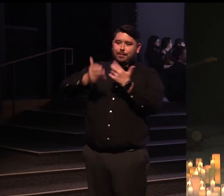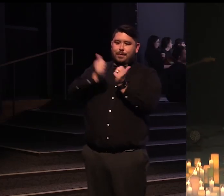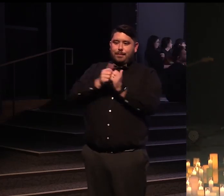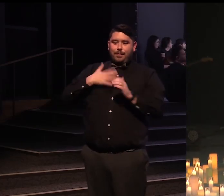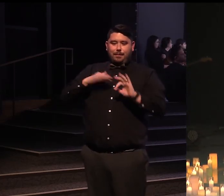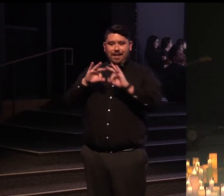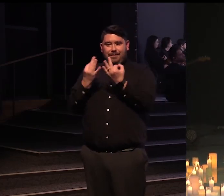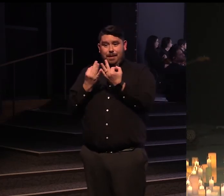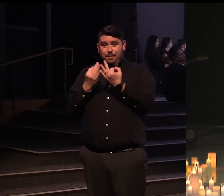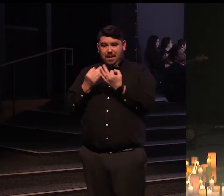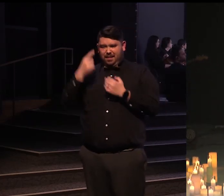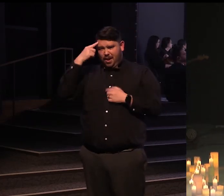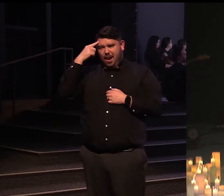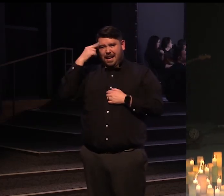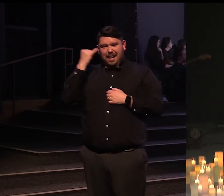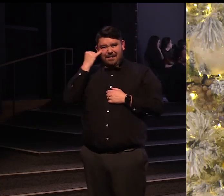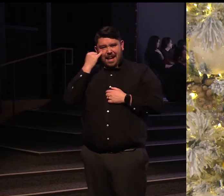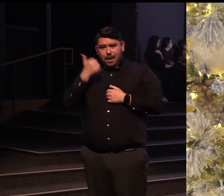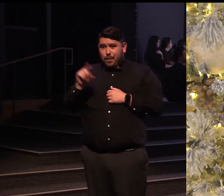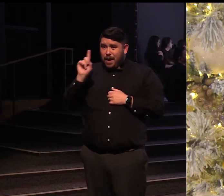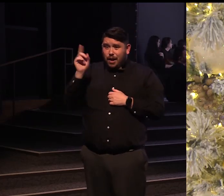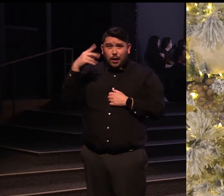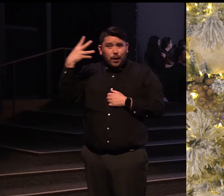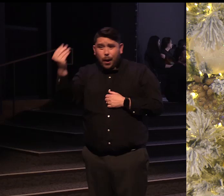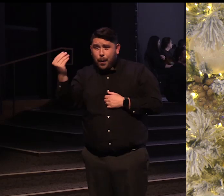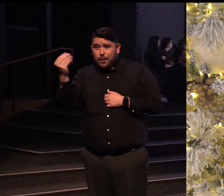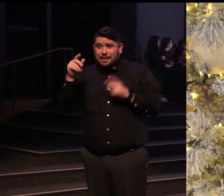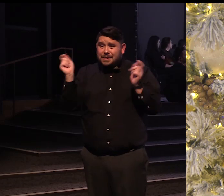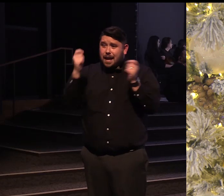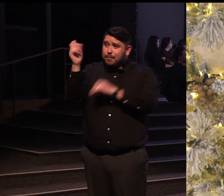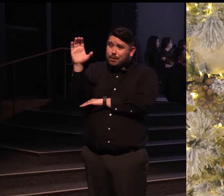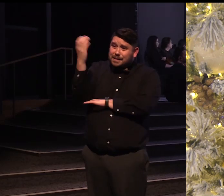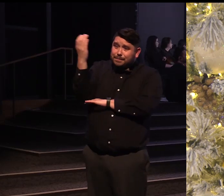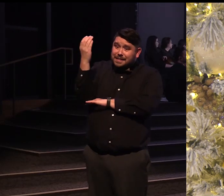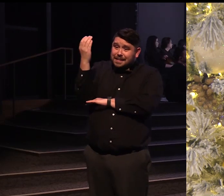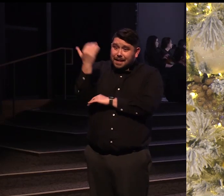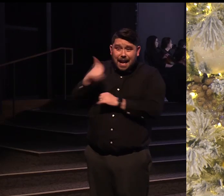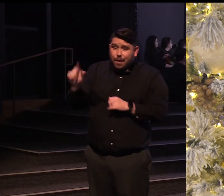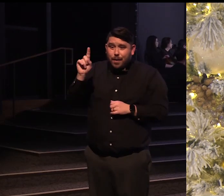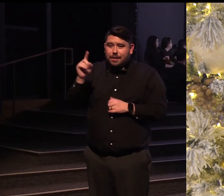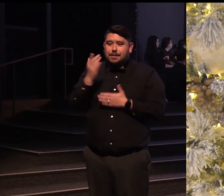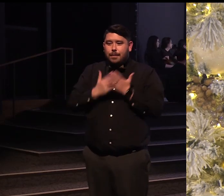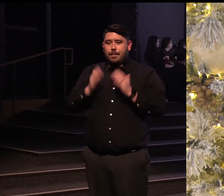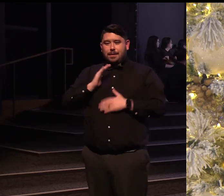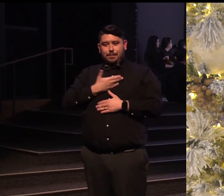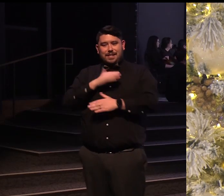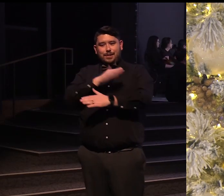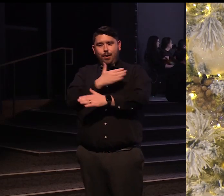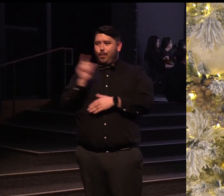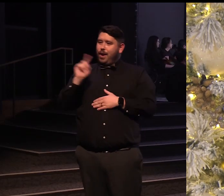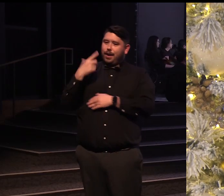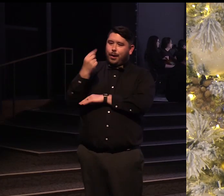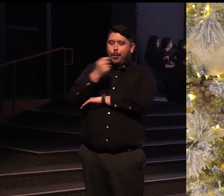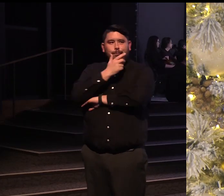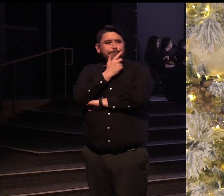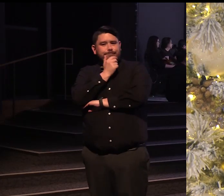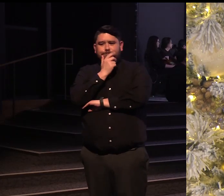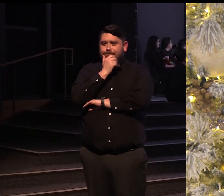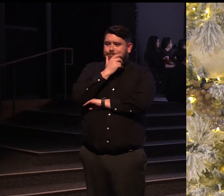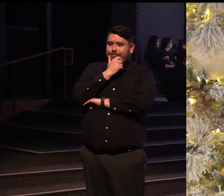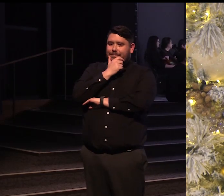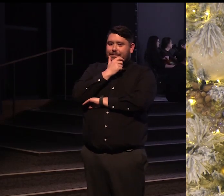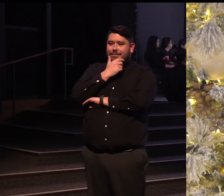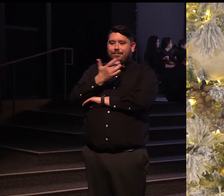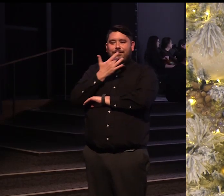all right, if I'm going to go anywhere, celebrate Christmas with anybody, and sing some of my songs, where should I go? I should go to one of my